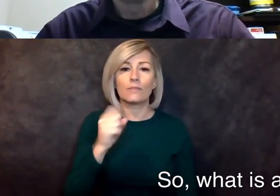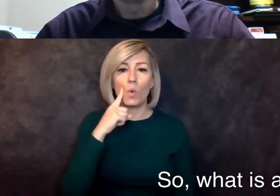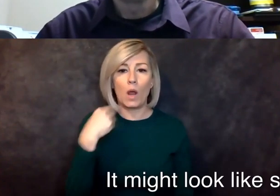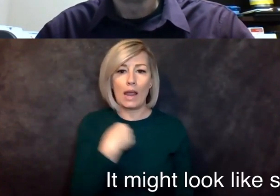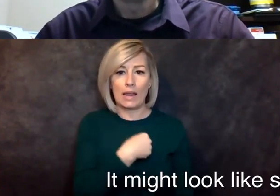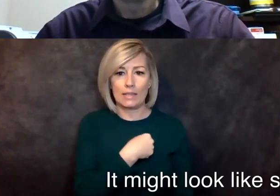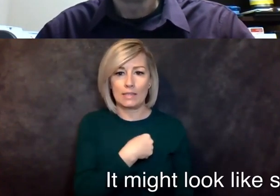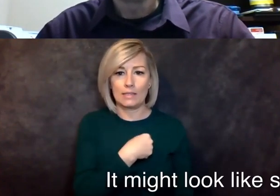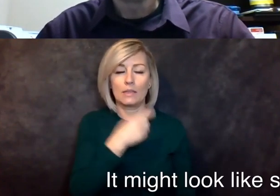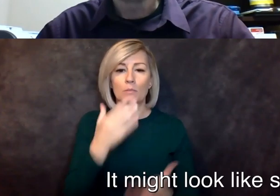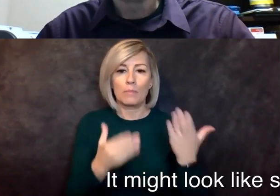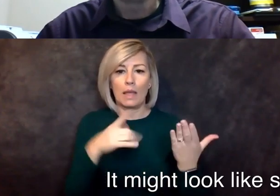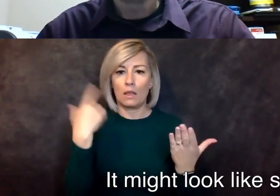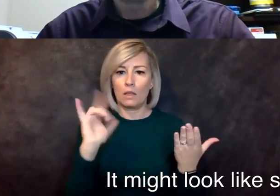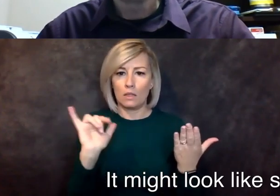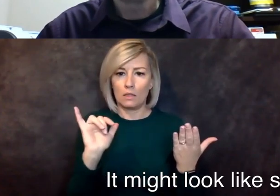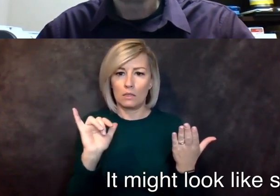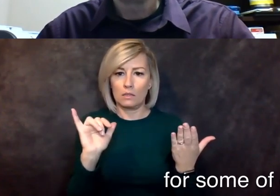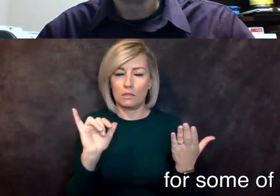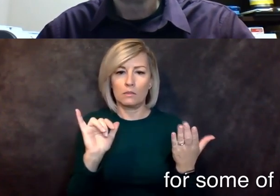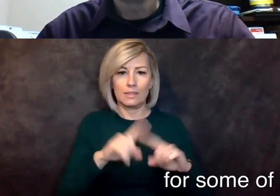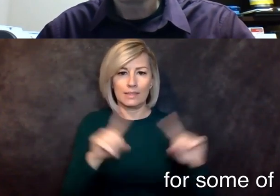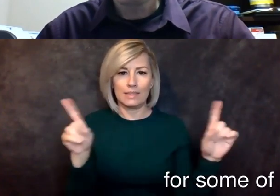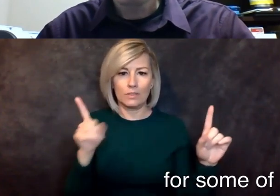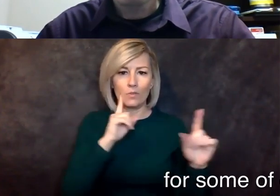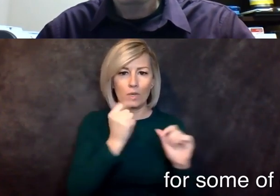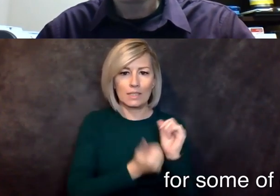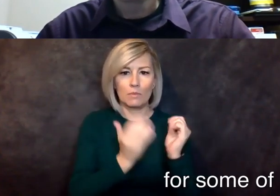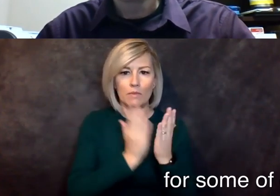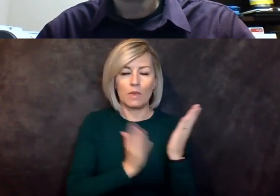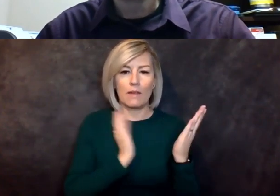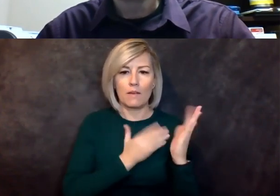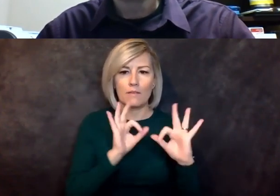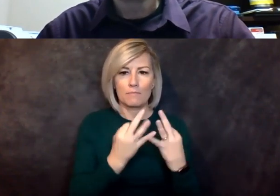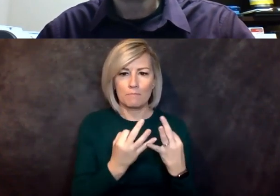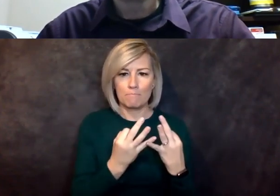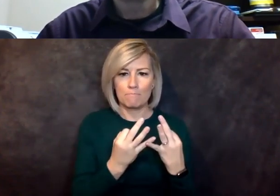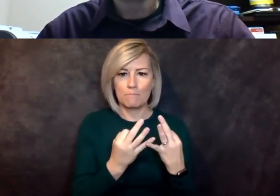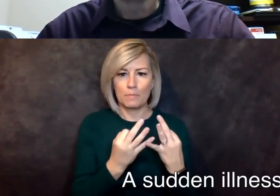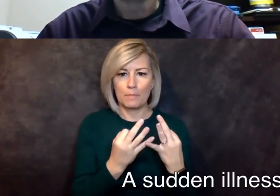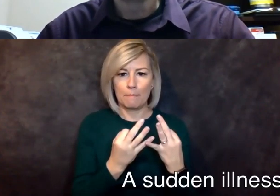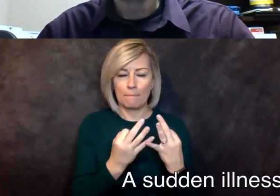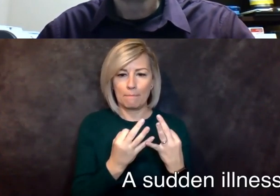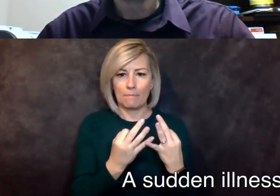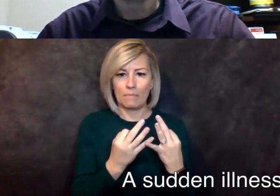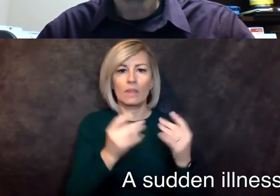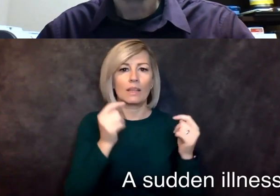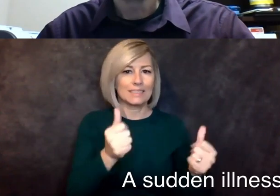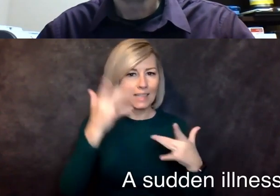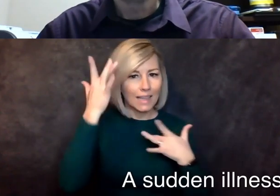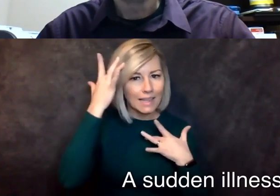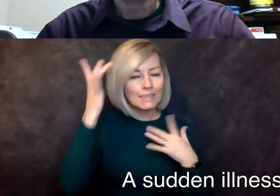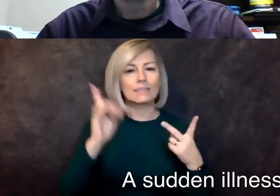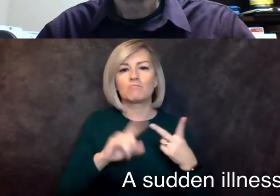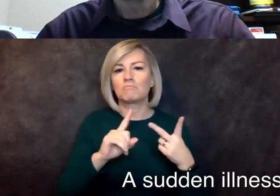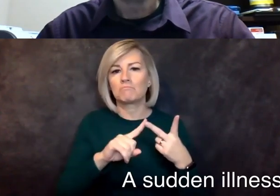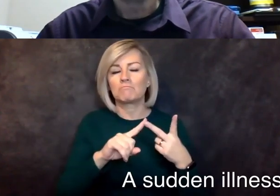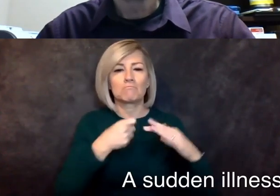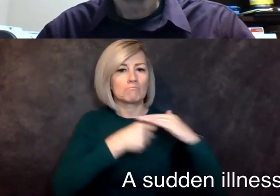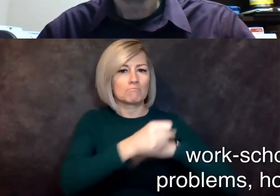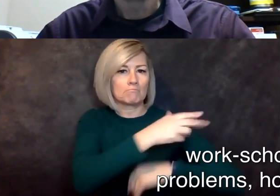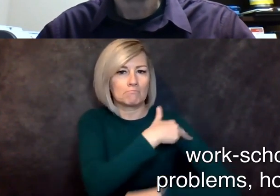It might look like something different for some of our families. A sudden illness, hospitalization,